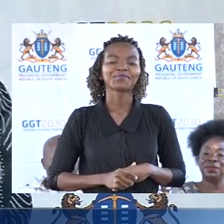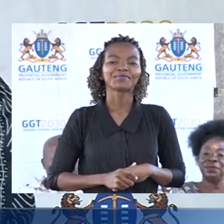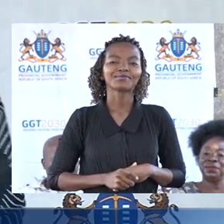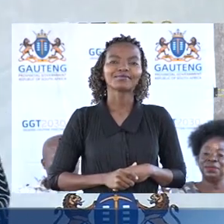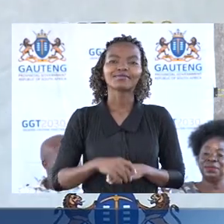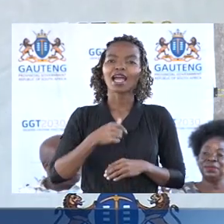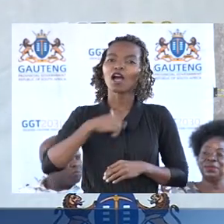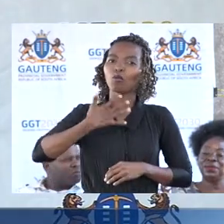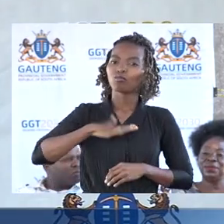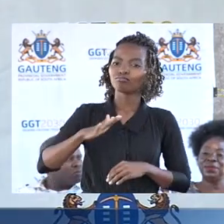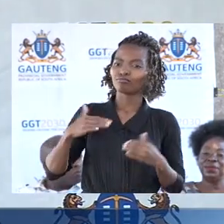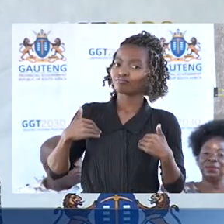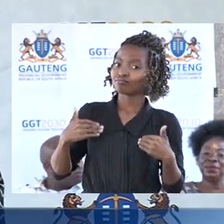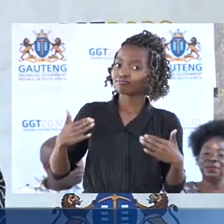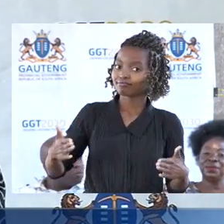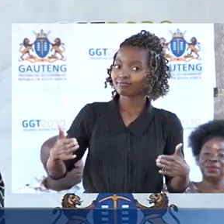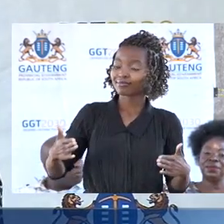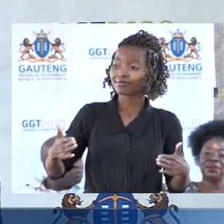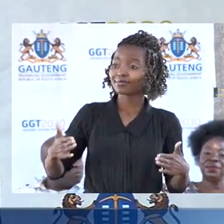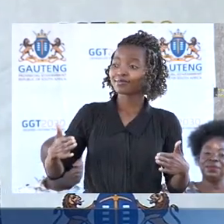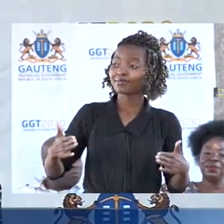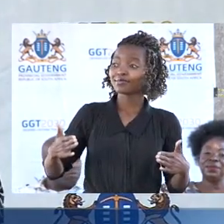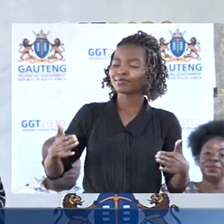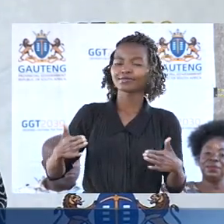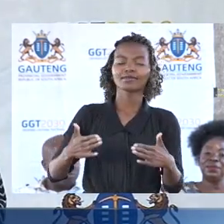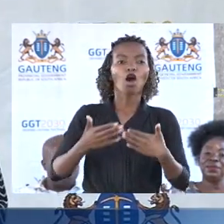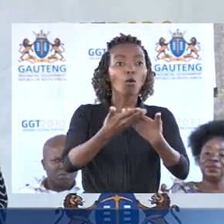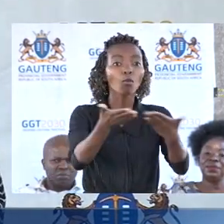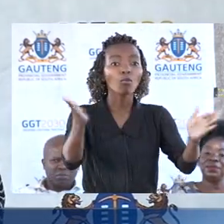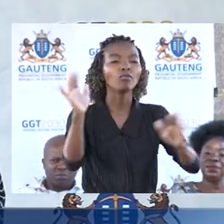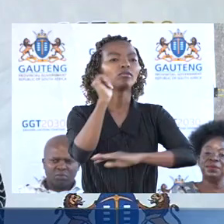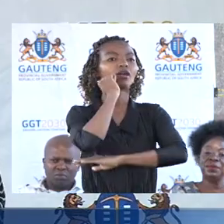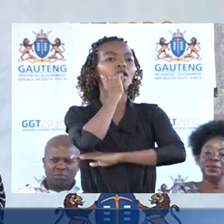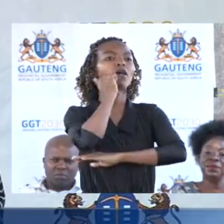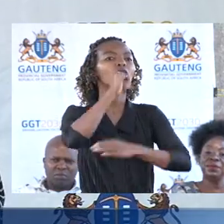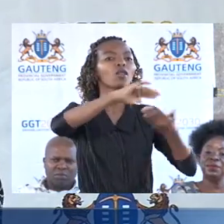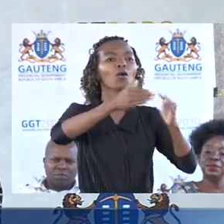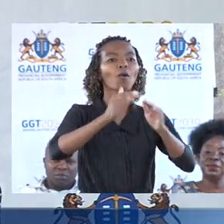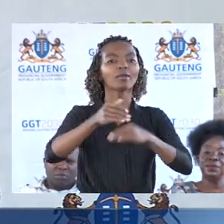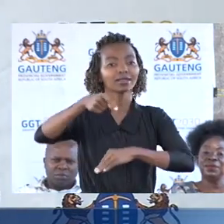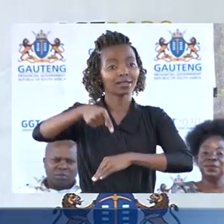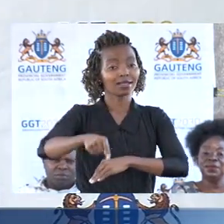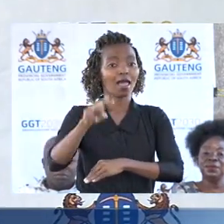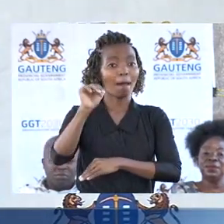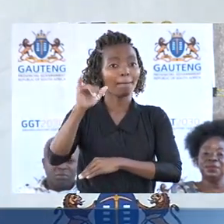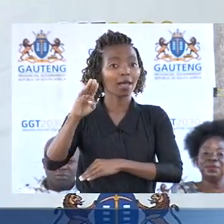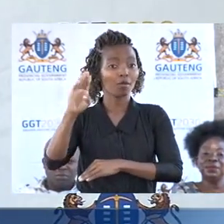I want to start by openly apologizing to the community of Mayibuye.